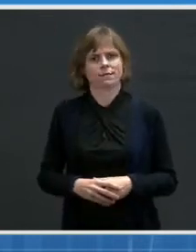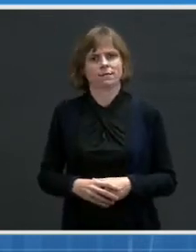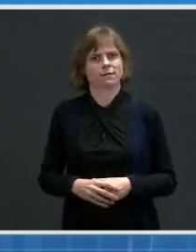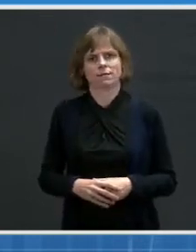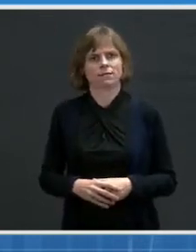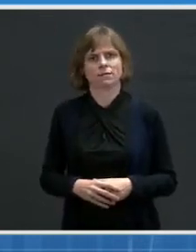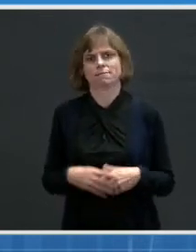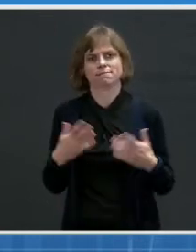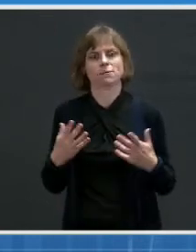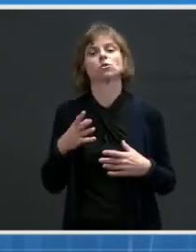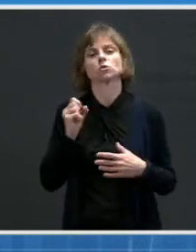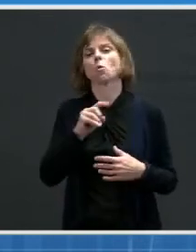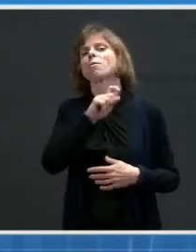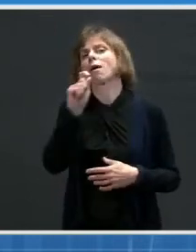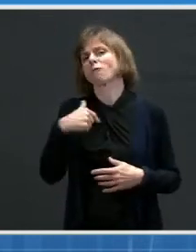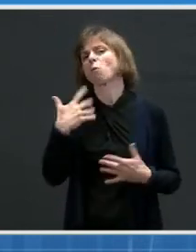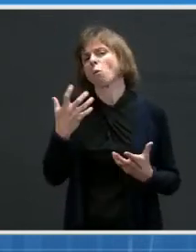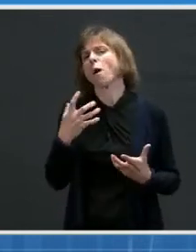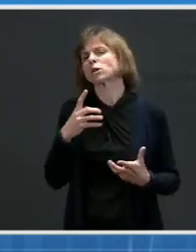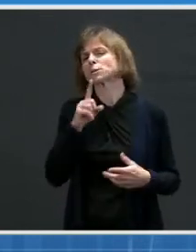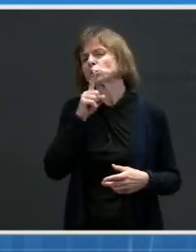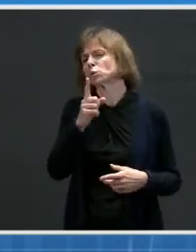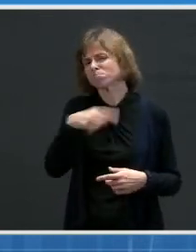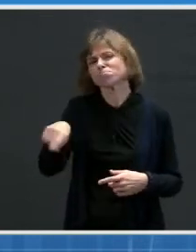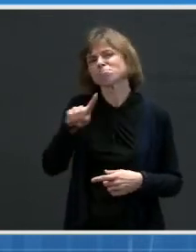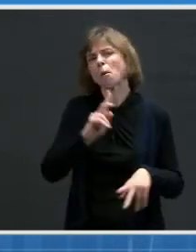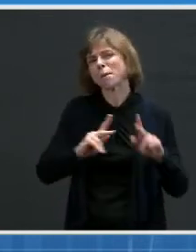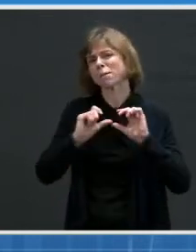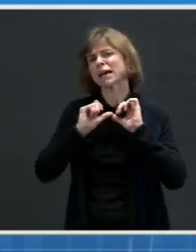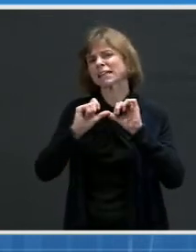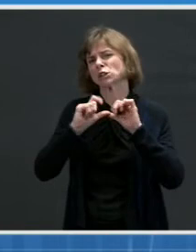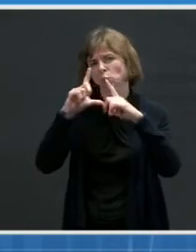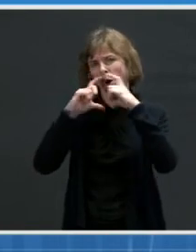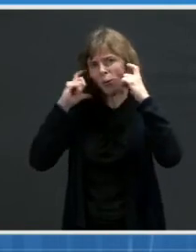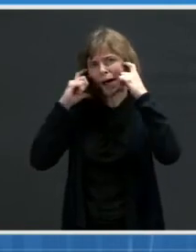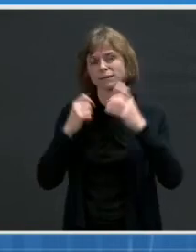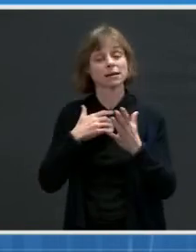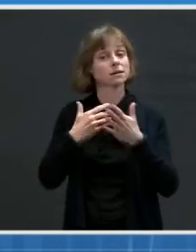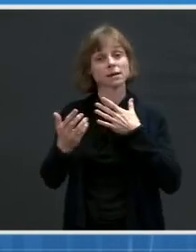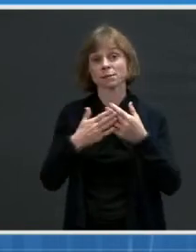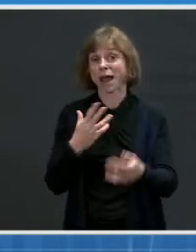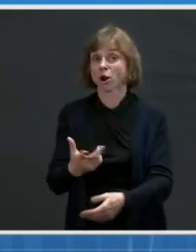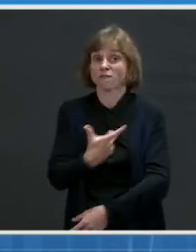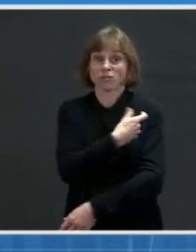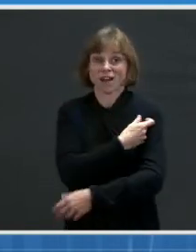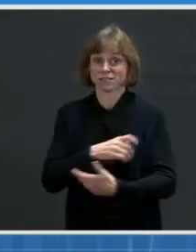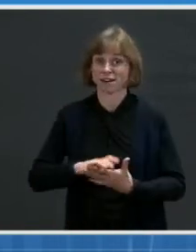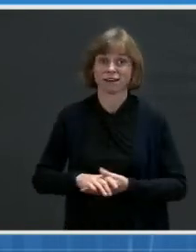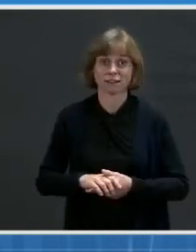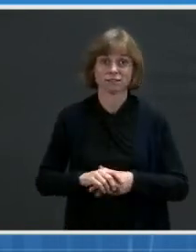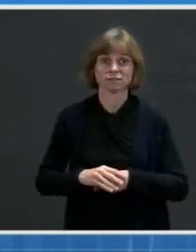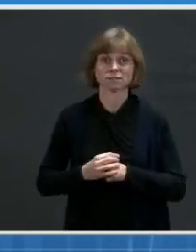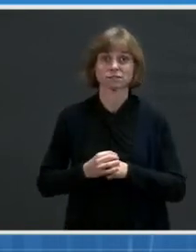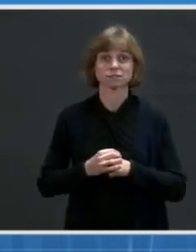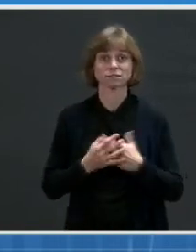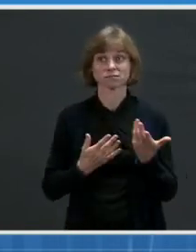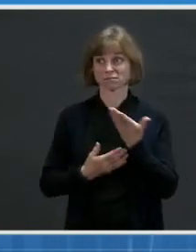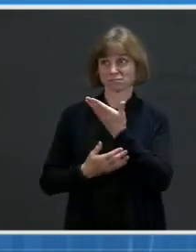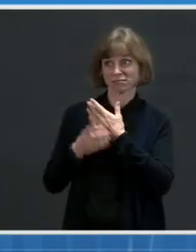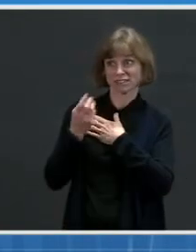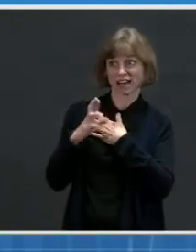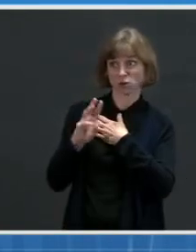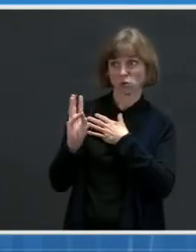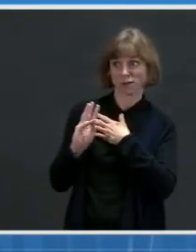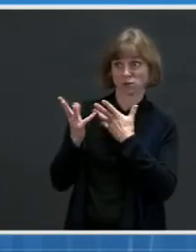people continue to wear masks despite the fact that they're vaccinated. So Dr. Walensky, why don't you add to